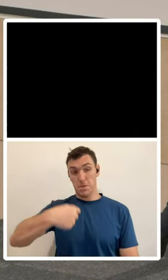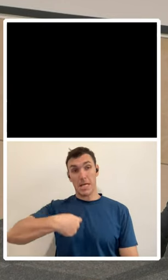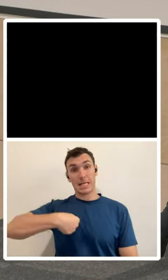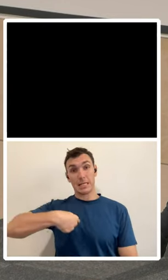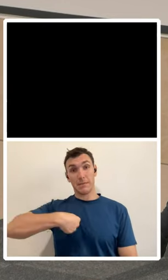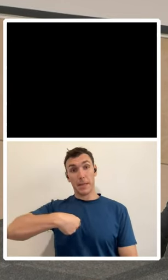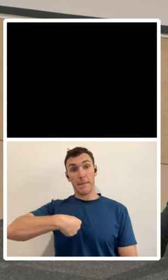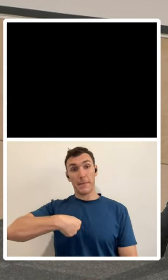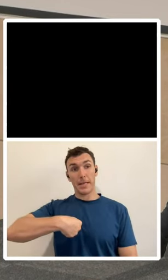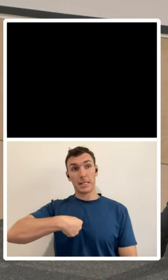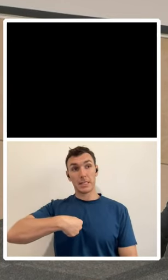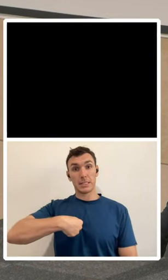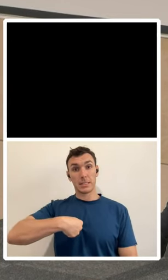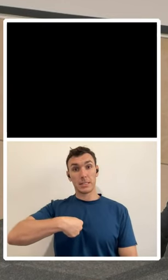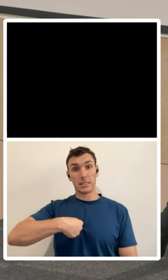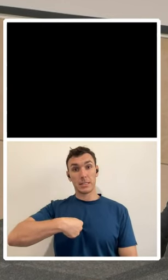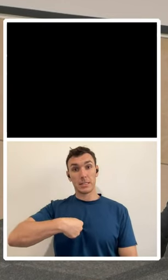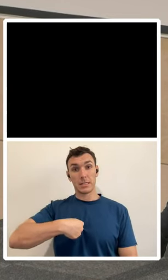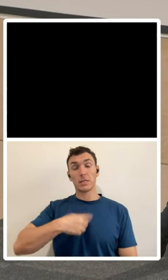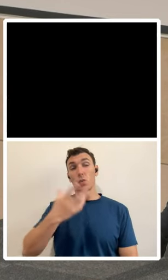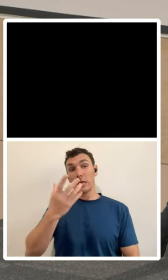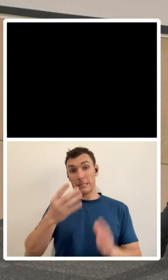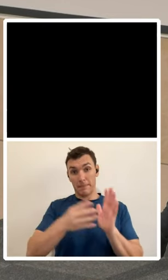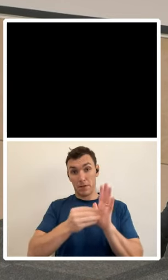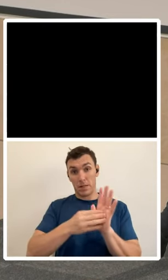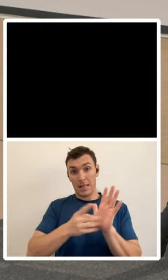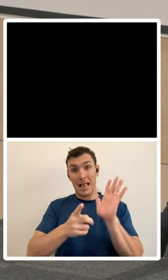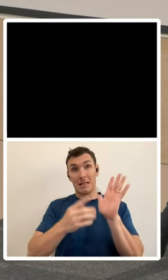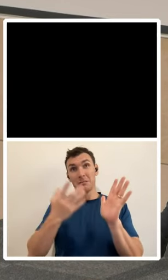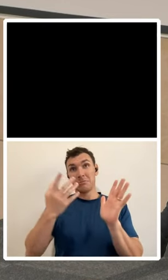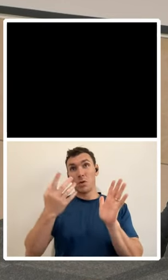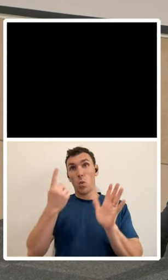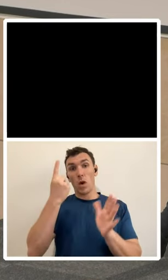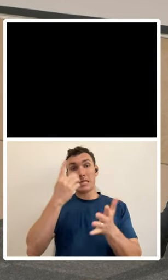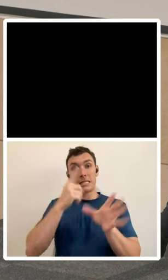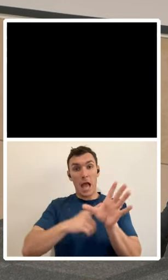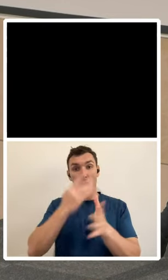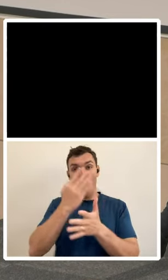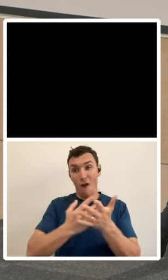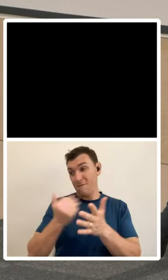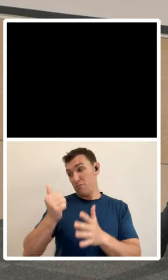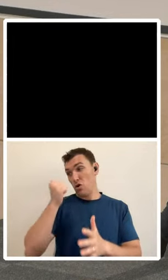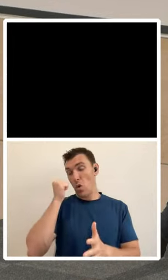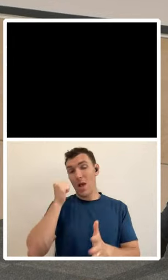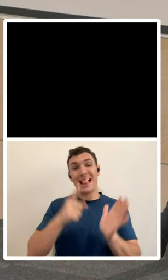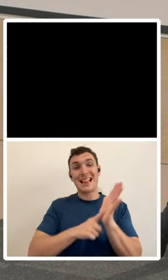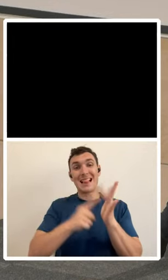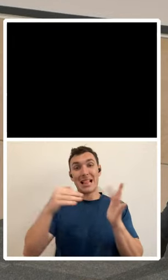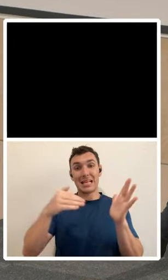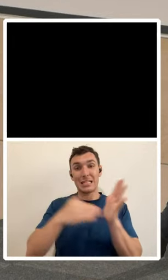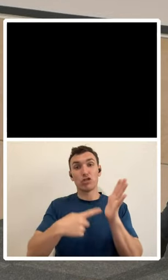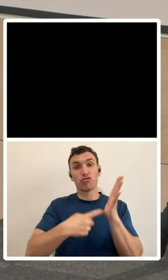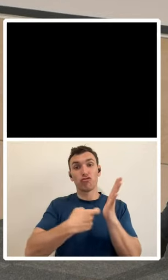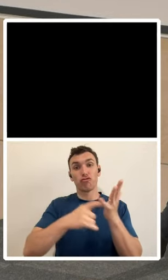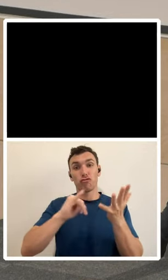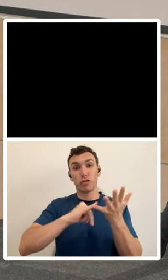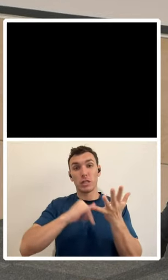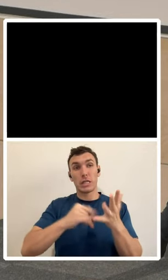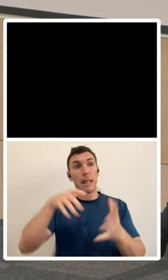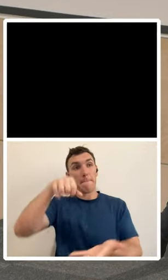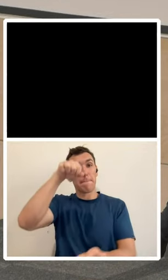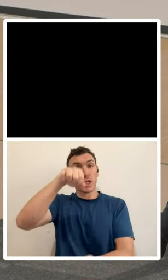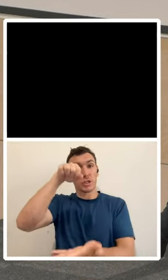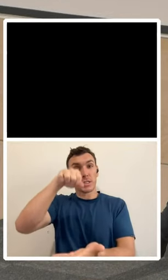budget, slash tax on rich people, at that point I've been doing a YouTube saying, trying to convince ordinary people you have to tax rich people more for